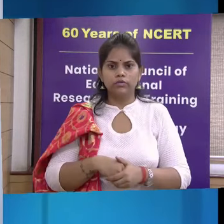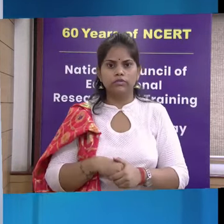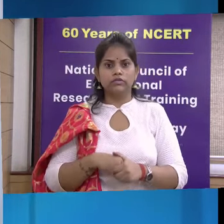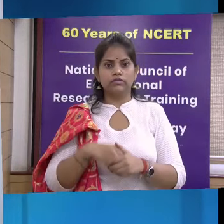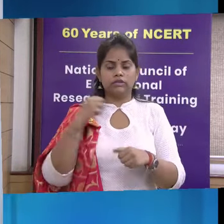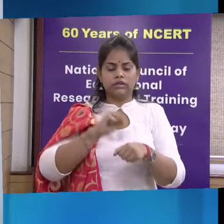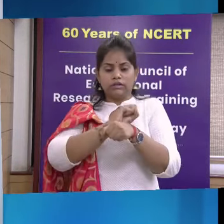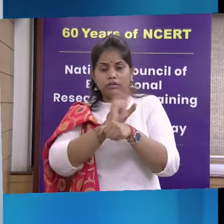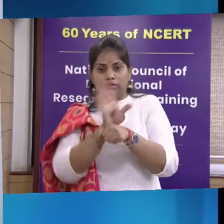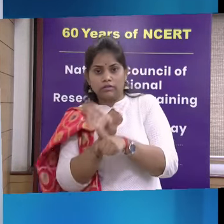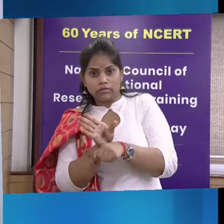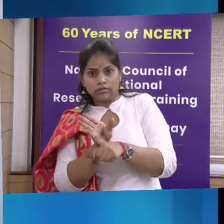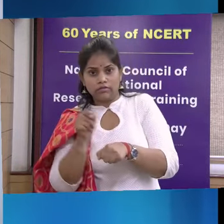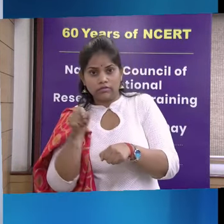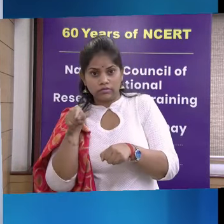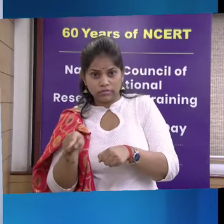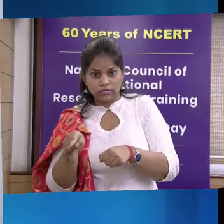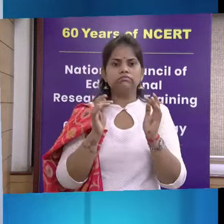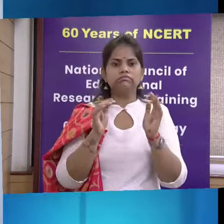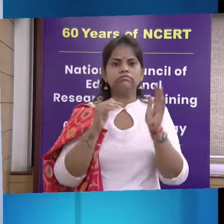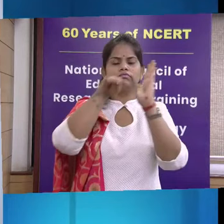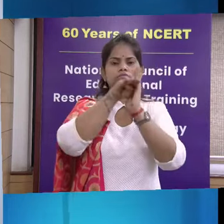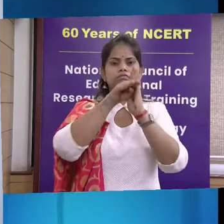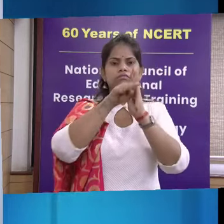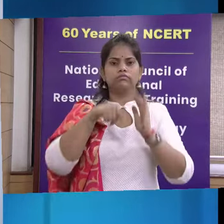period by developing alternative